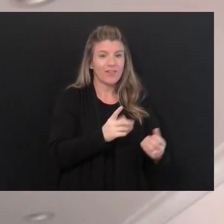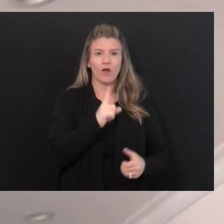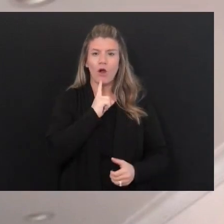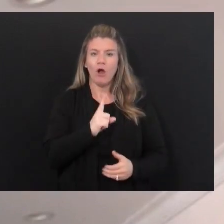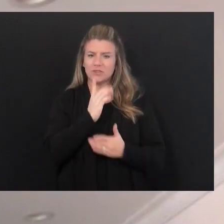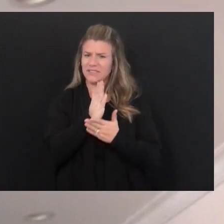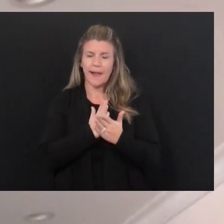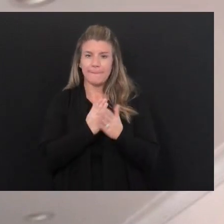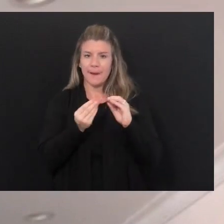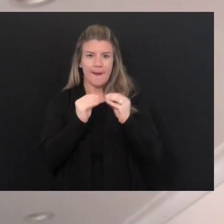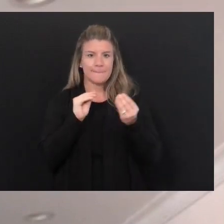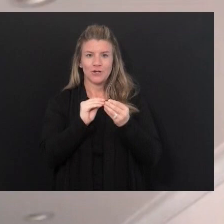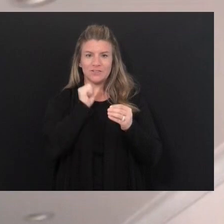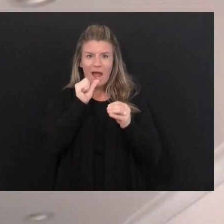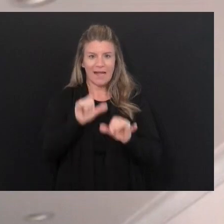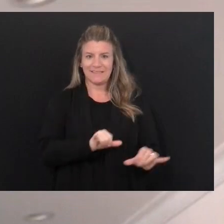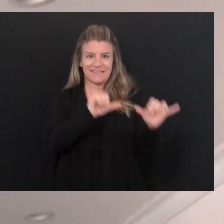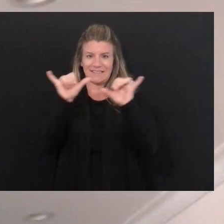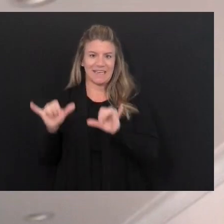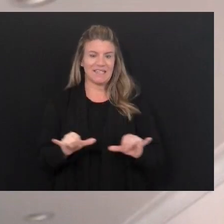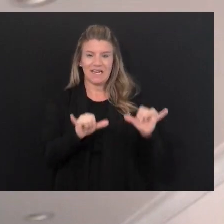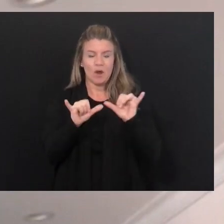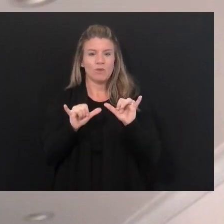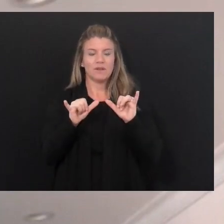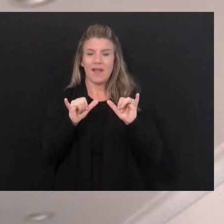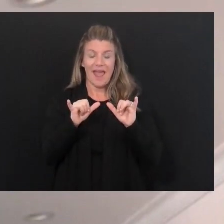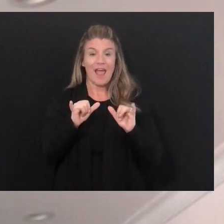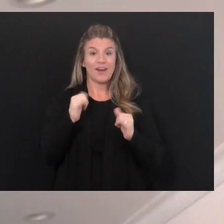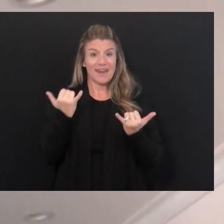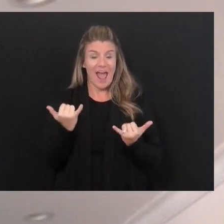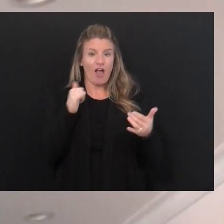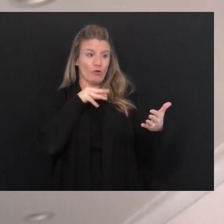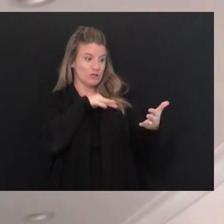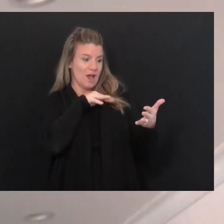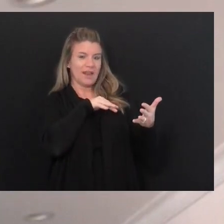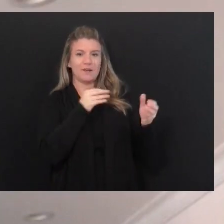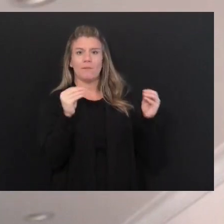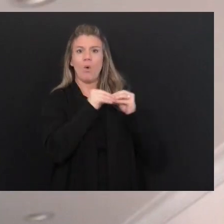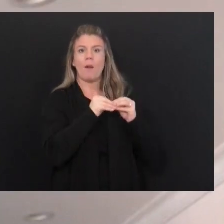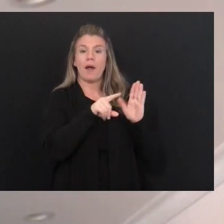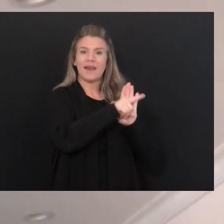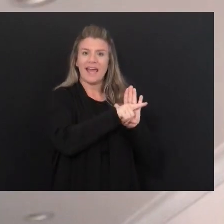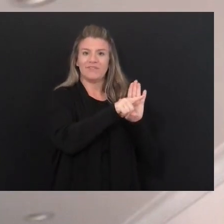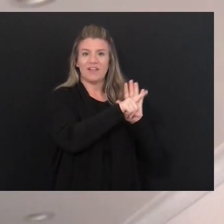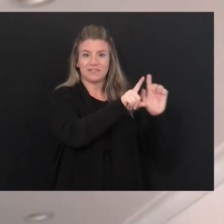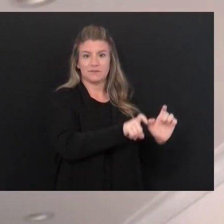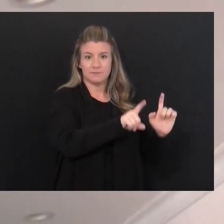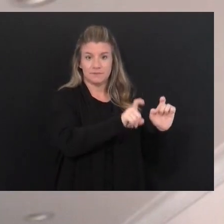inconsistency in some studies related to the negative tests. We also